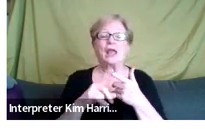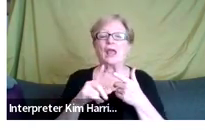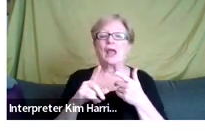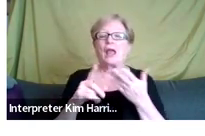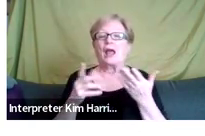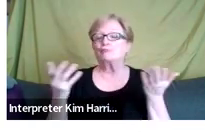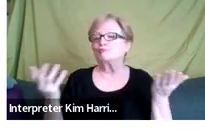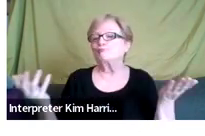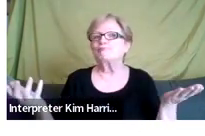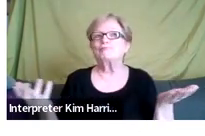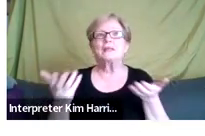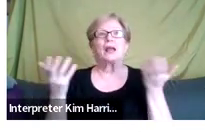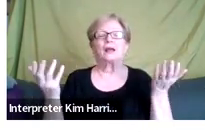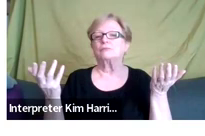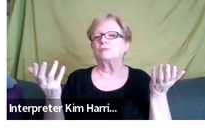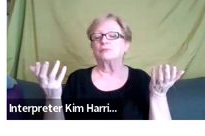needs